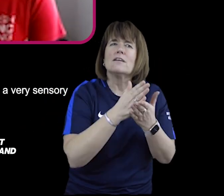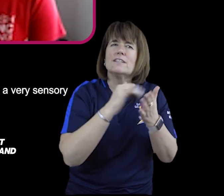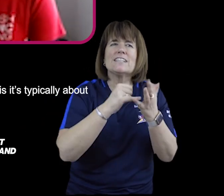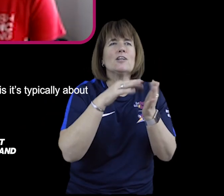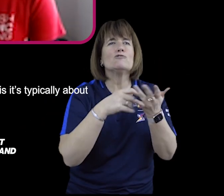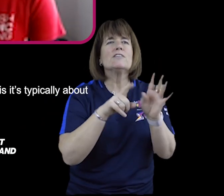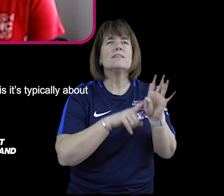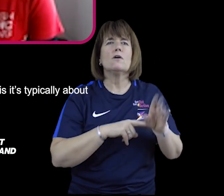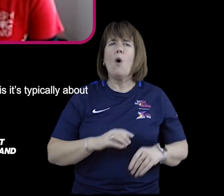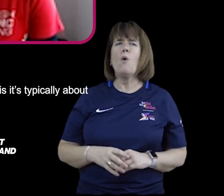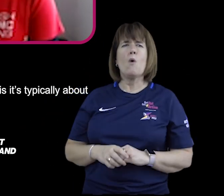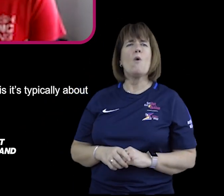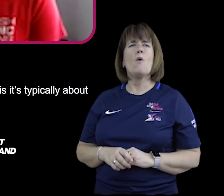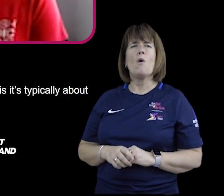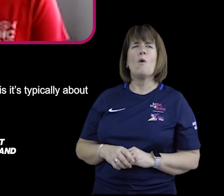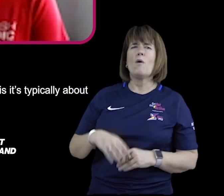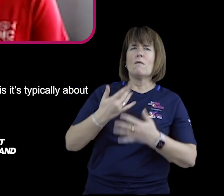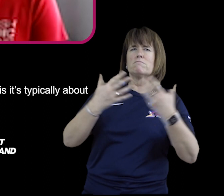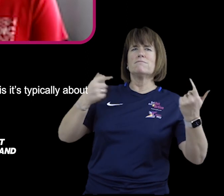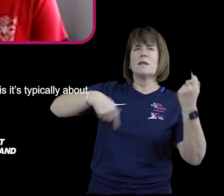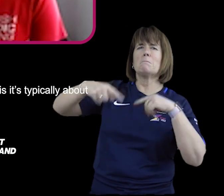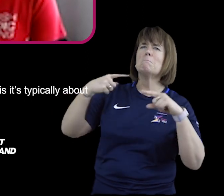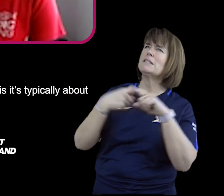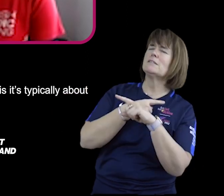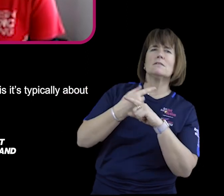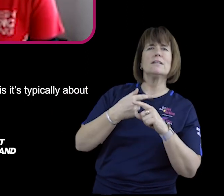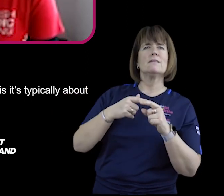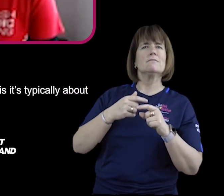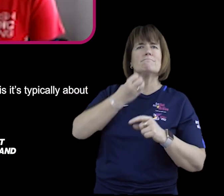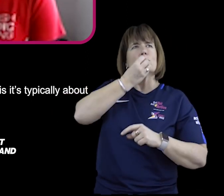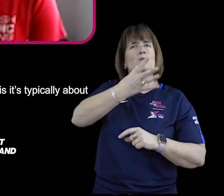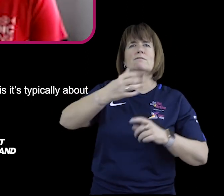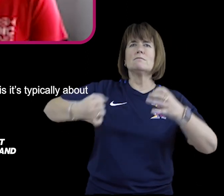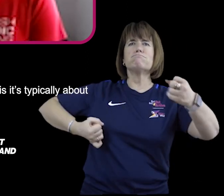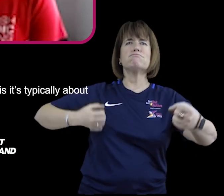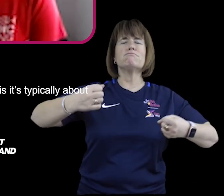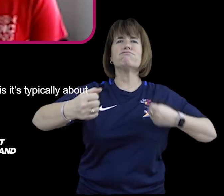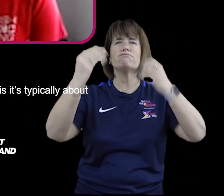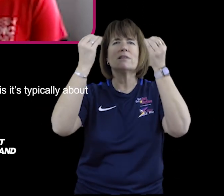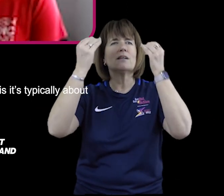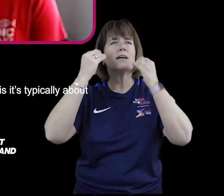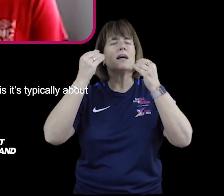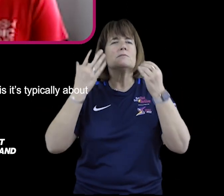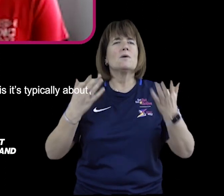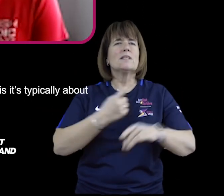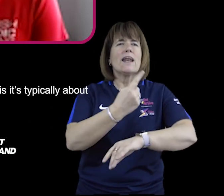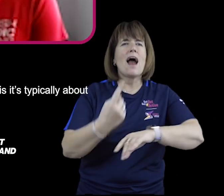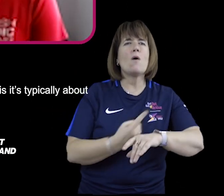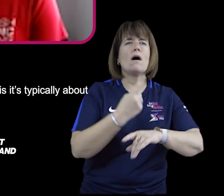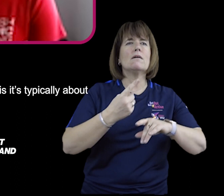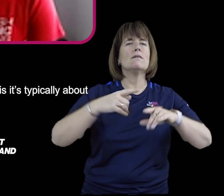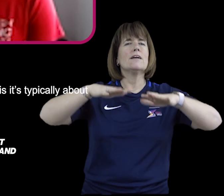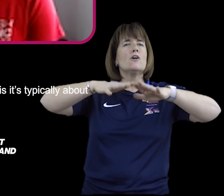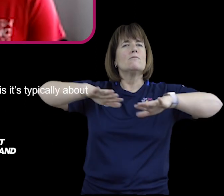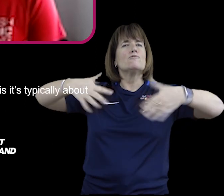it? Yes, I think many of us miss that. And the beauty of a Nordic walking lesson is typically about an hour in